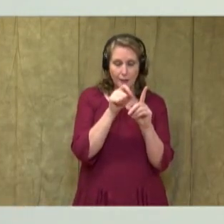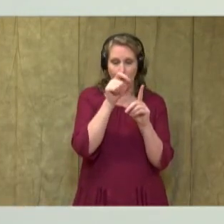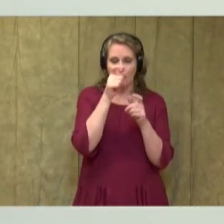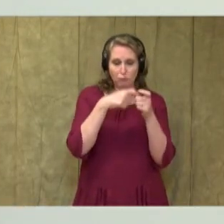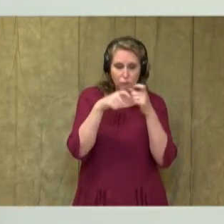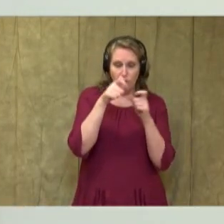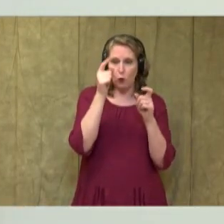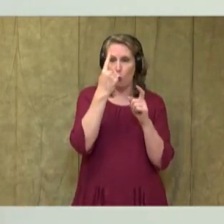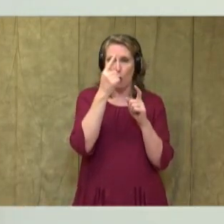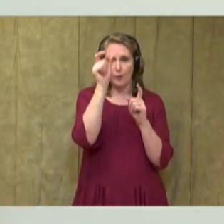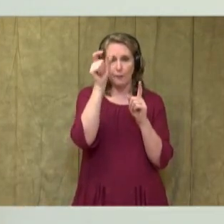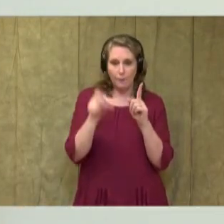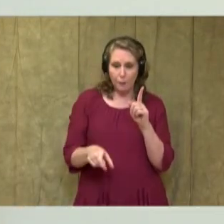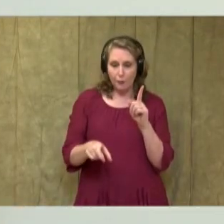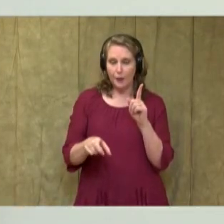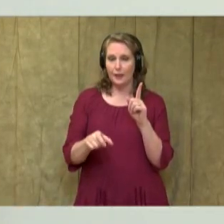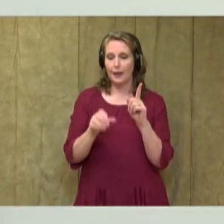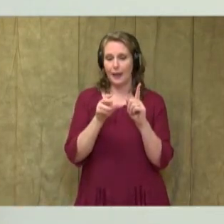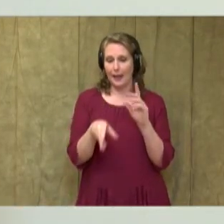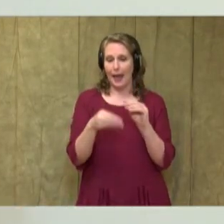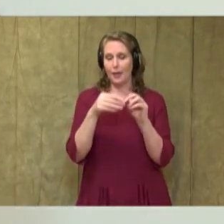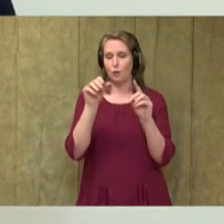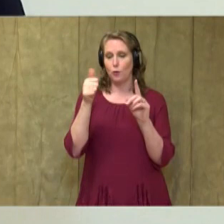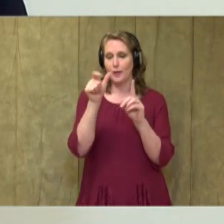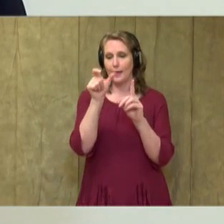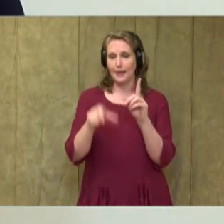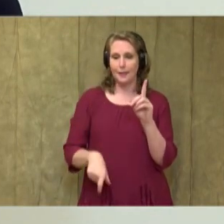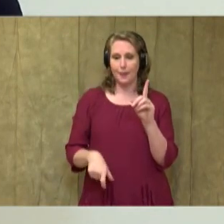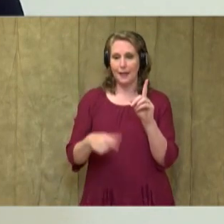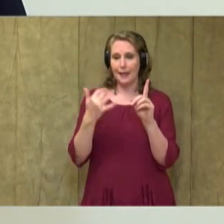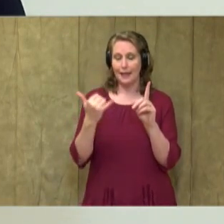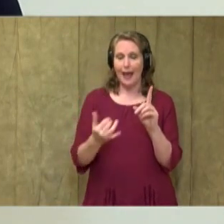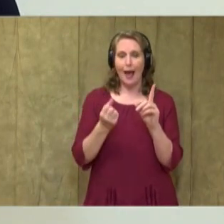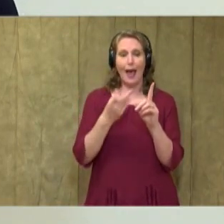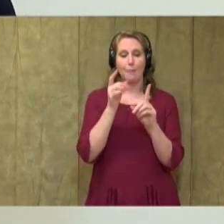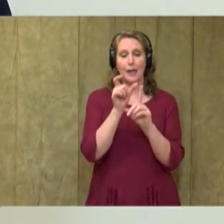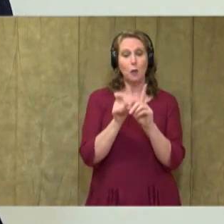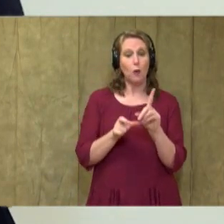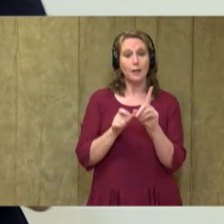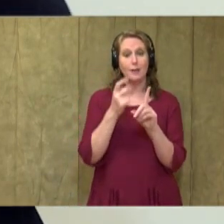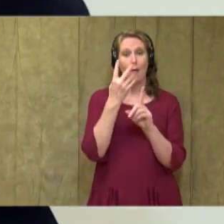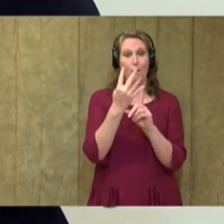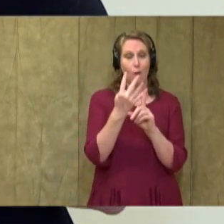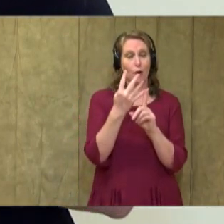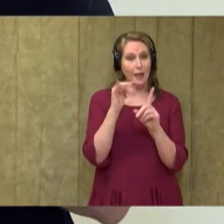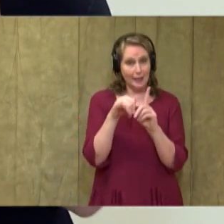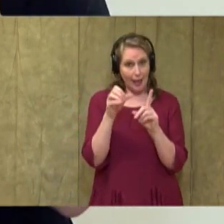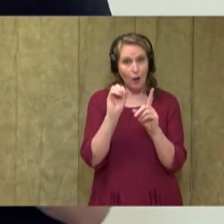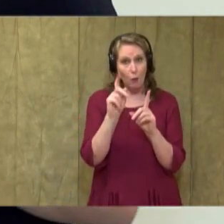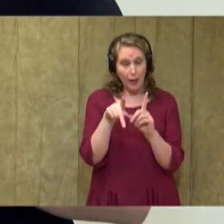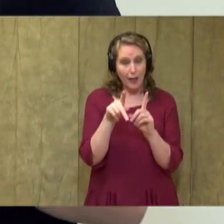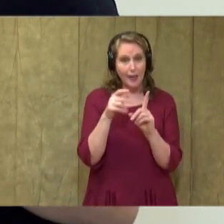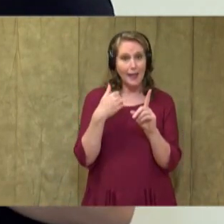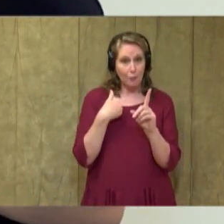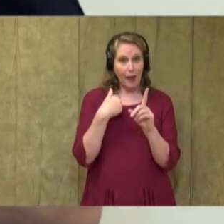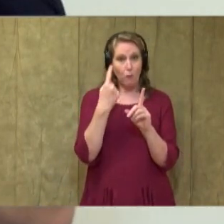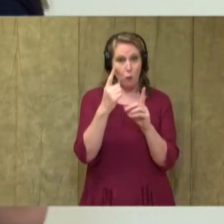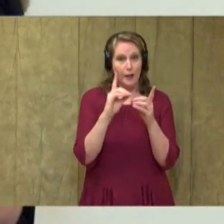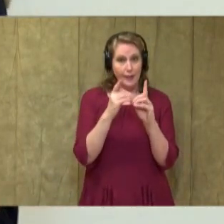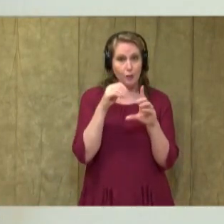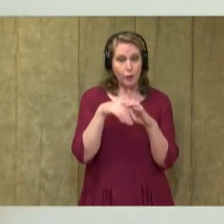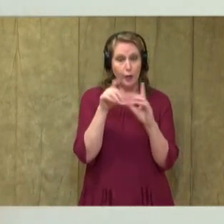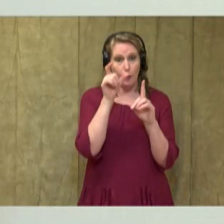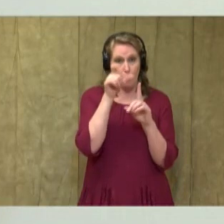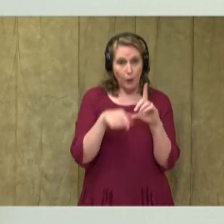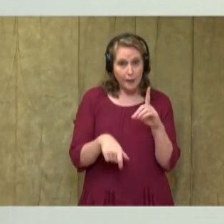for a 10. So now I only have 4 in the ones place. Is that okay? Can we have 1 digit in the ones